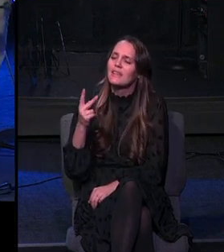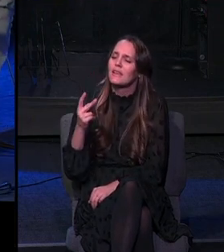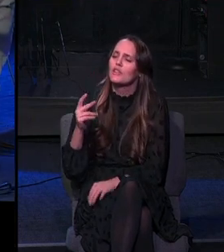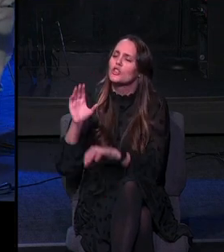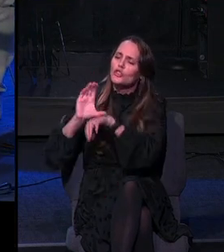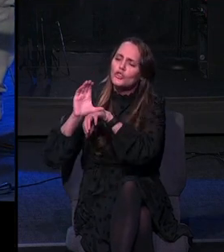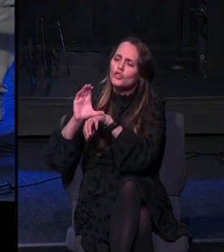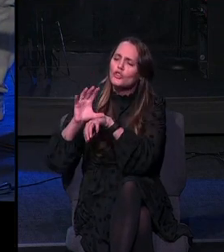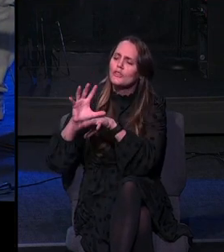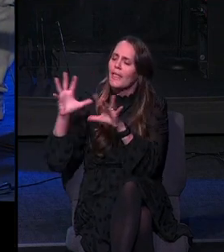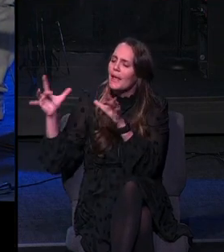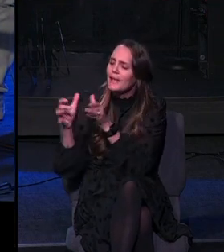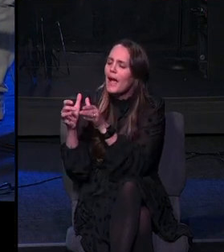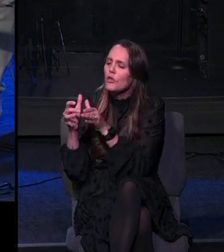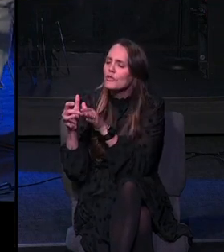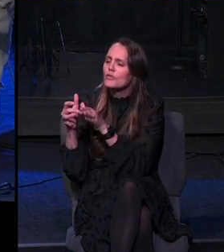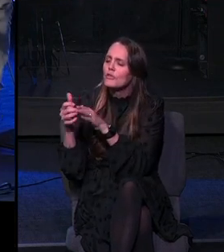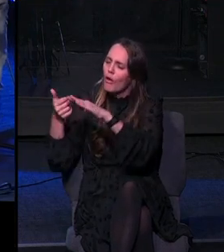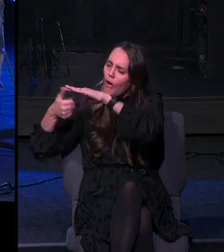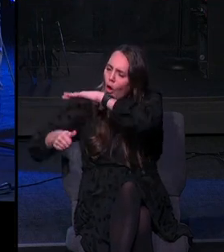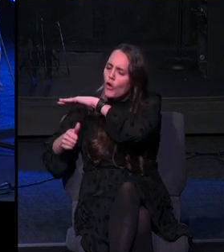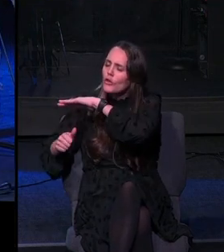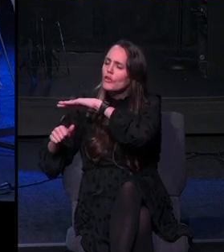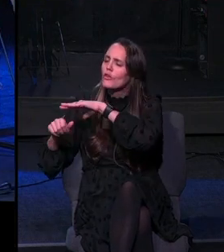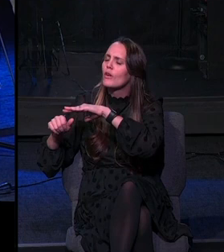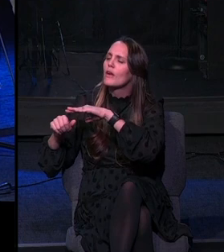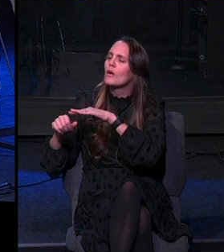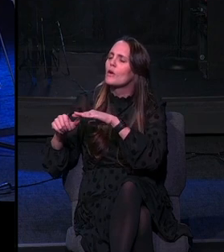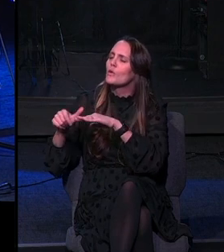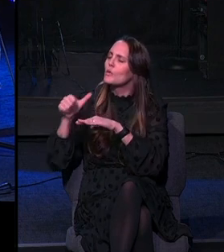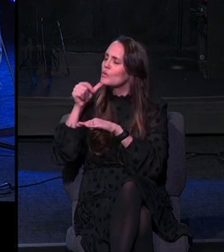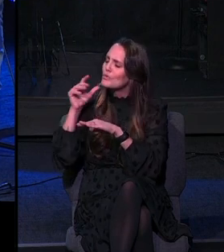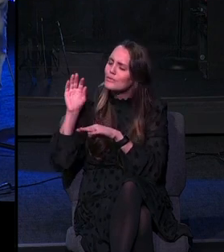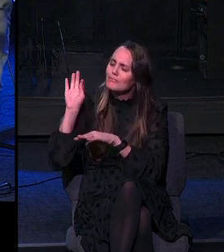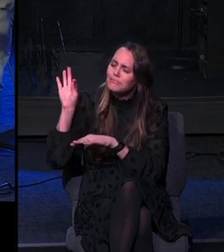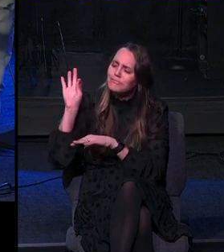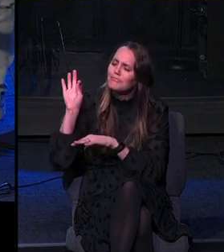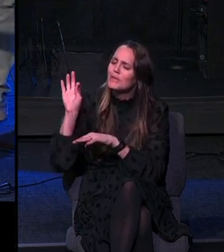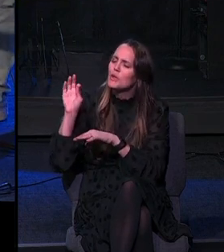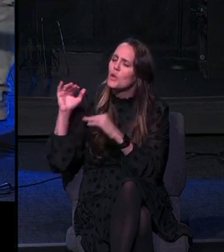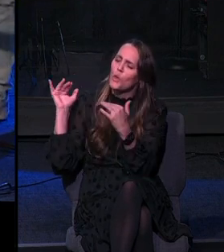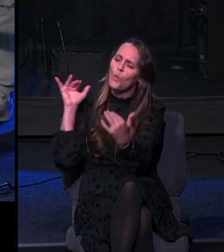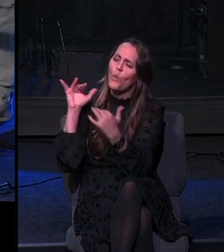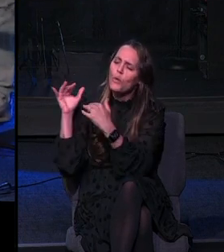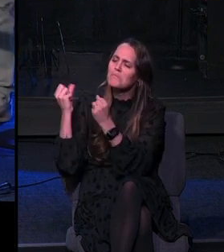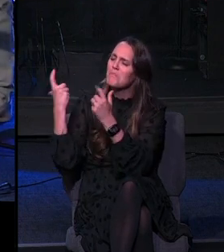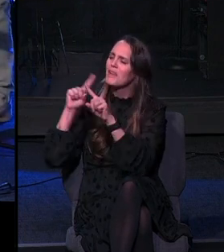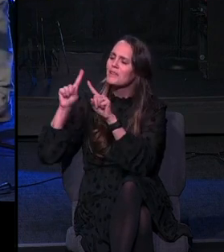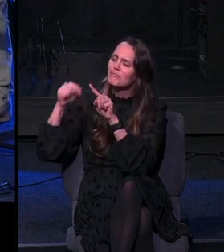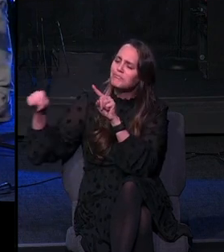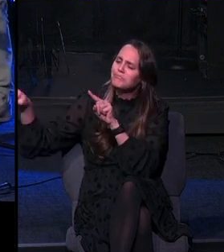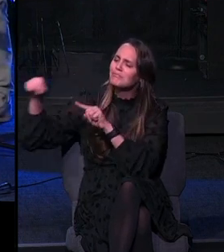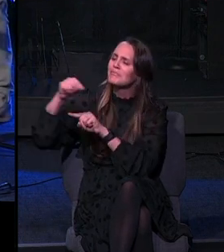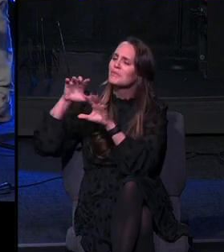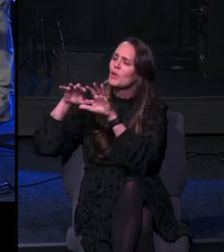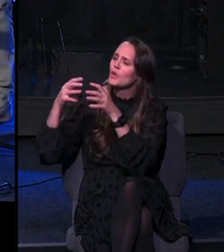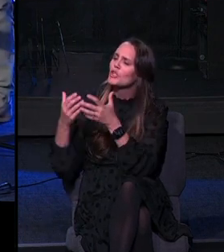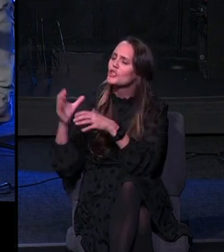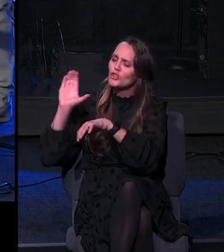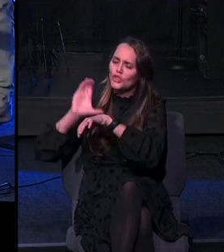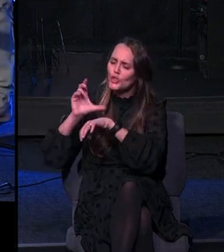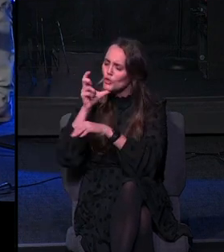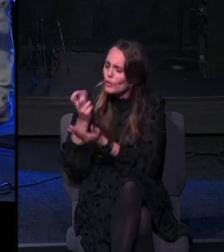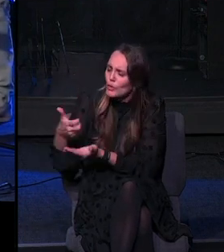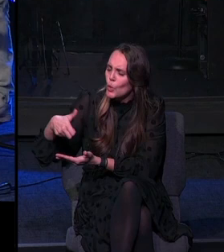church that's ministering to people in need, the church that's ministering right now in war zones in multiple places around the world, the church that's on its knees in